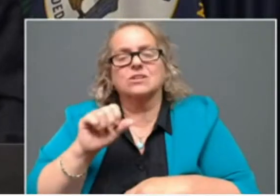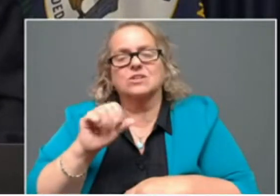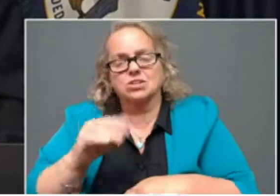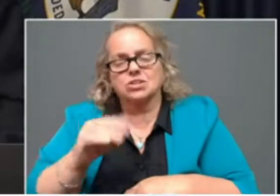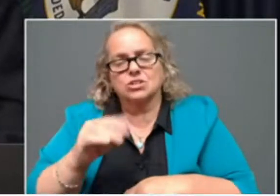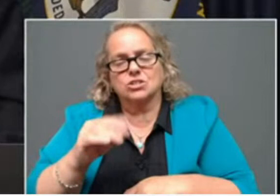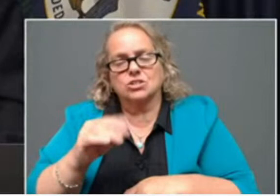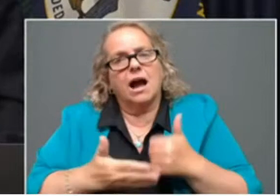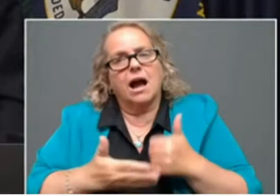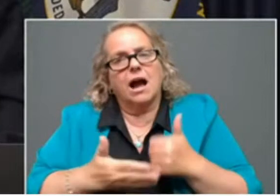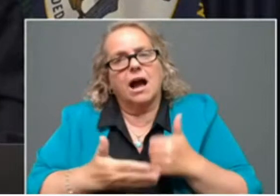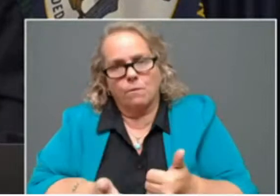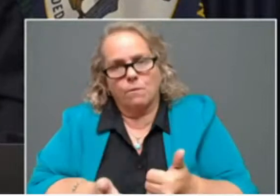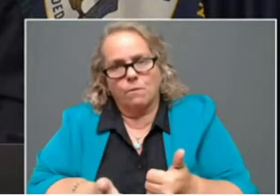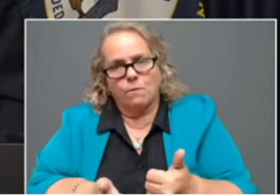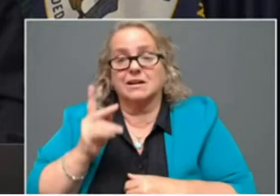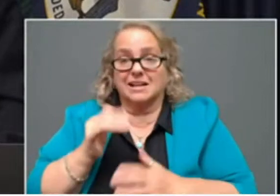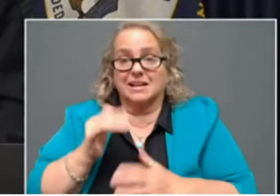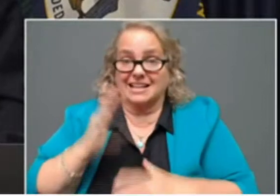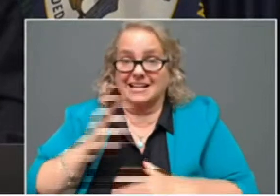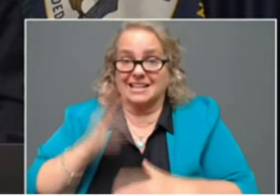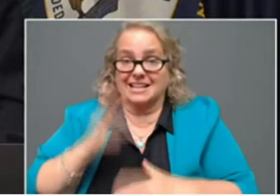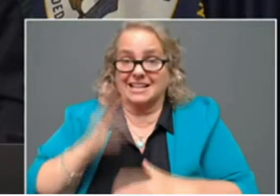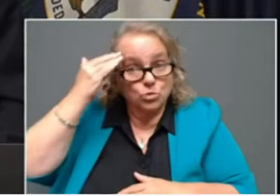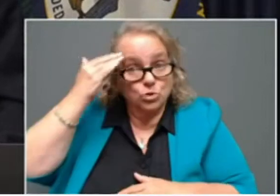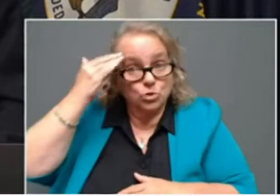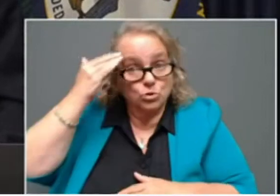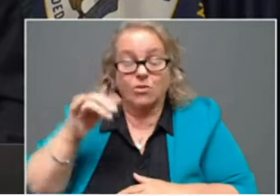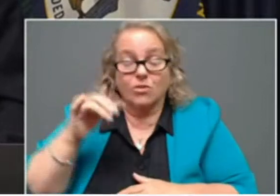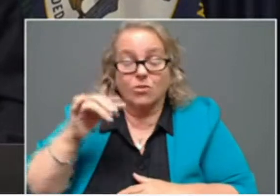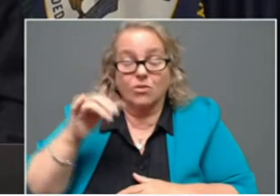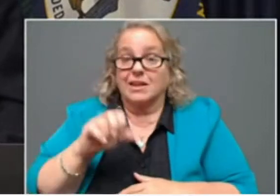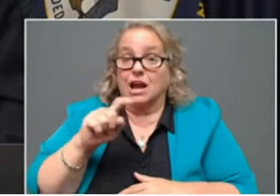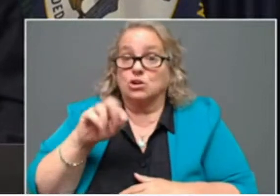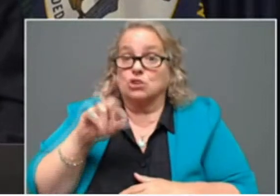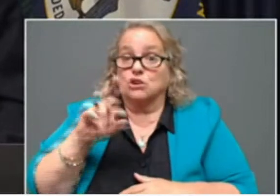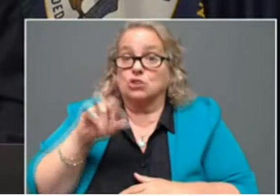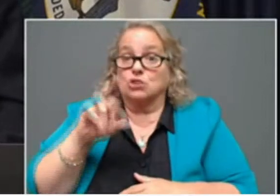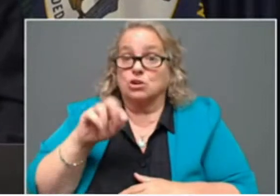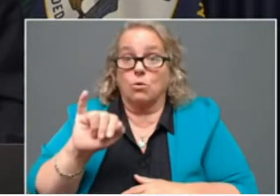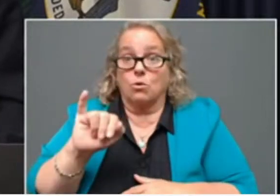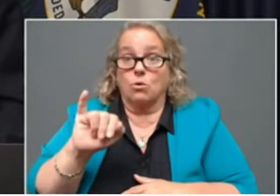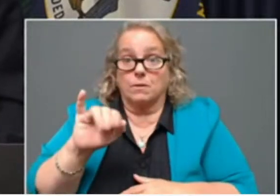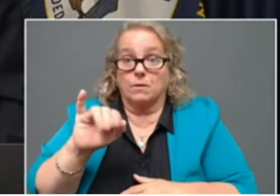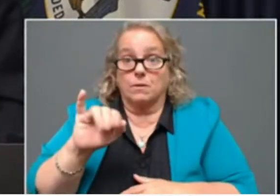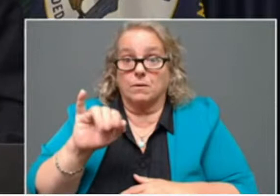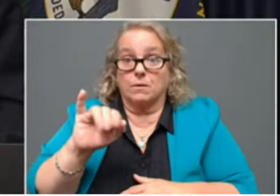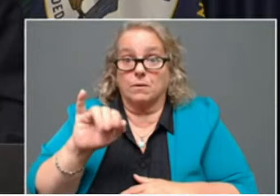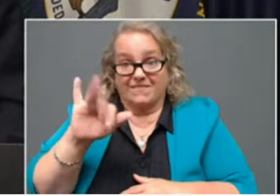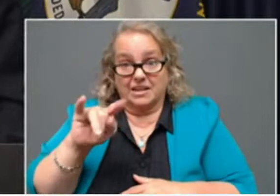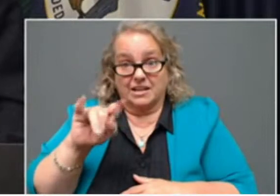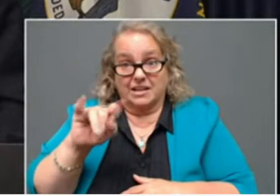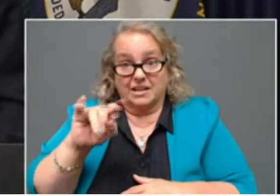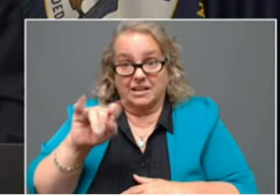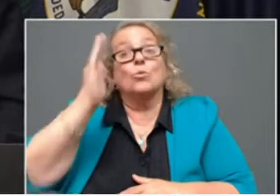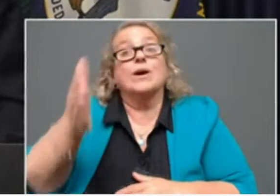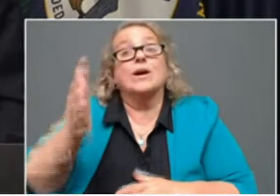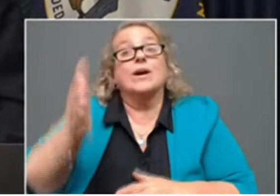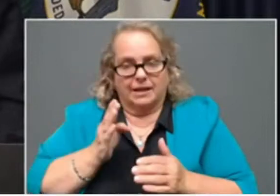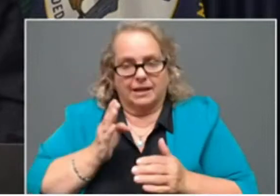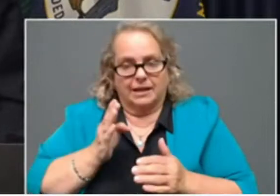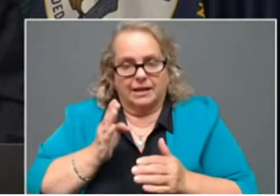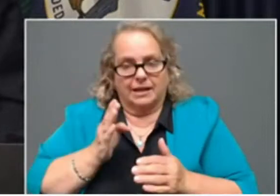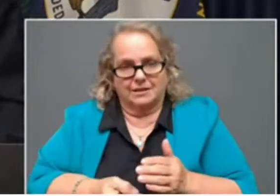there. Kentuckians need to know that the extra unemployment benefits are going to end. They are going to end at the latest,